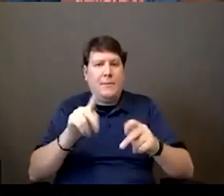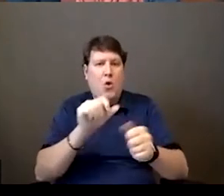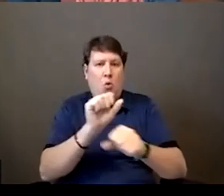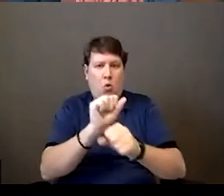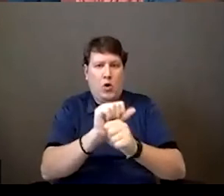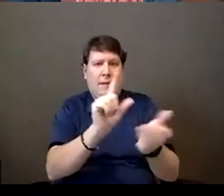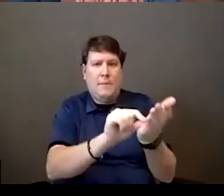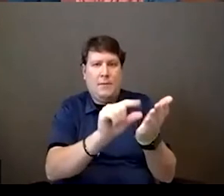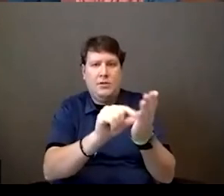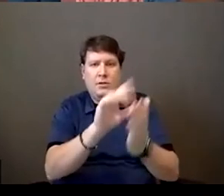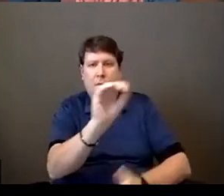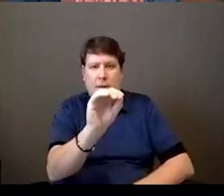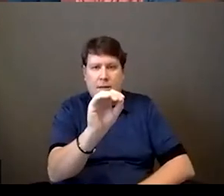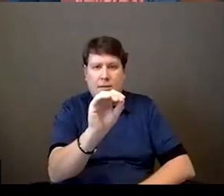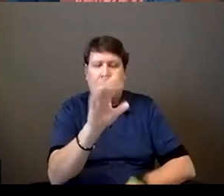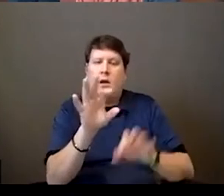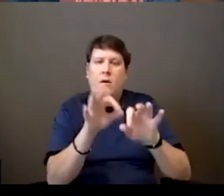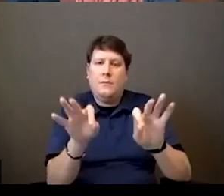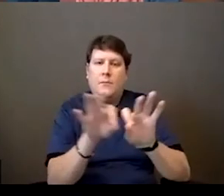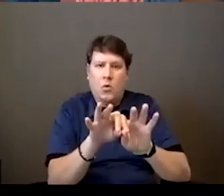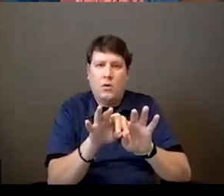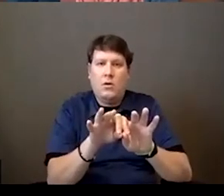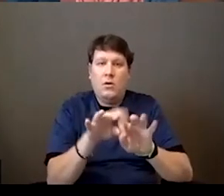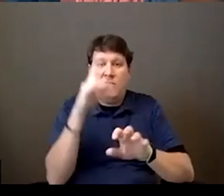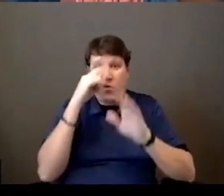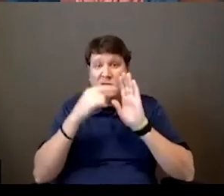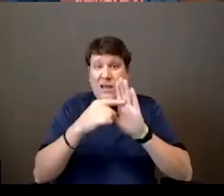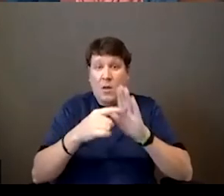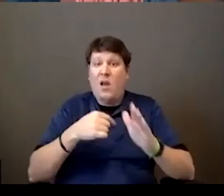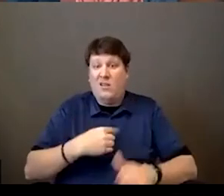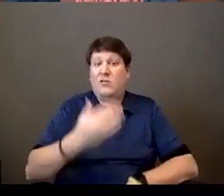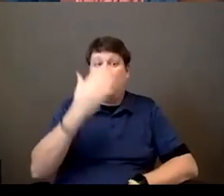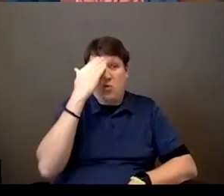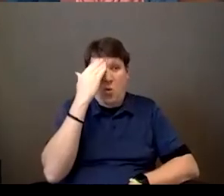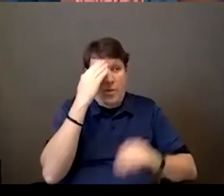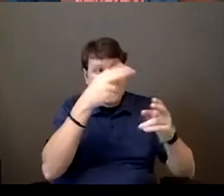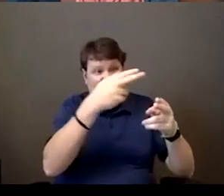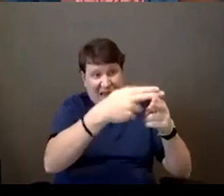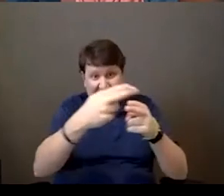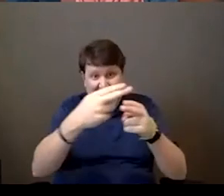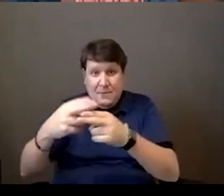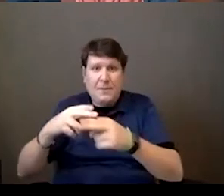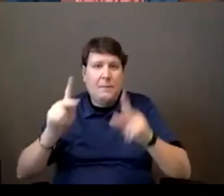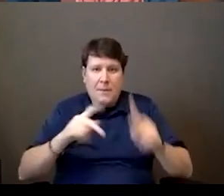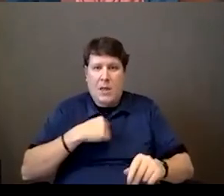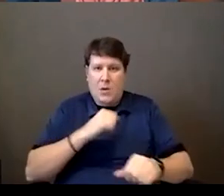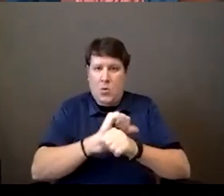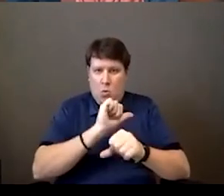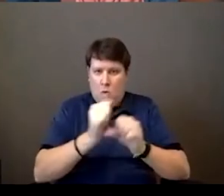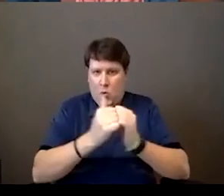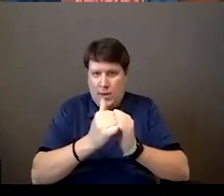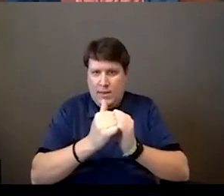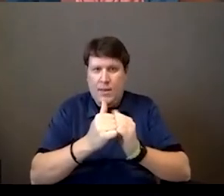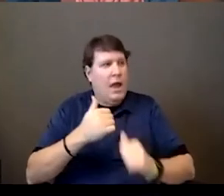important. Like, I can name everybody I work with by first name. I feel very comfortable with everybody who I work with. And I think that's